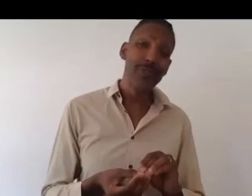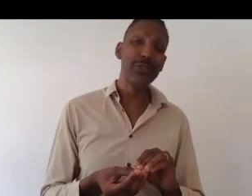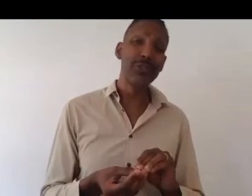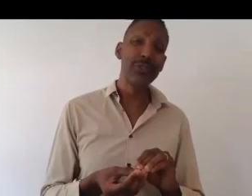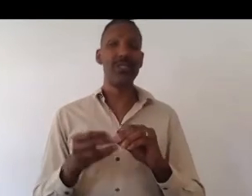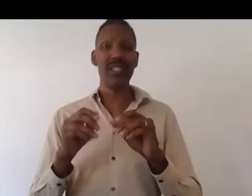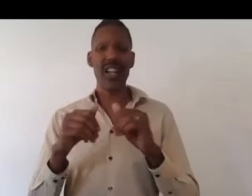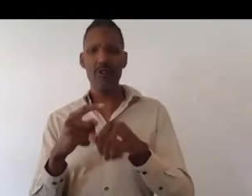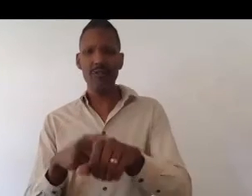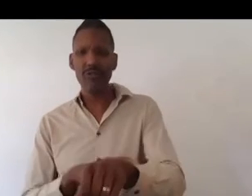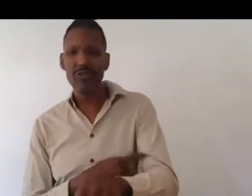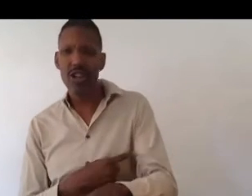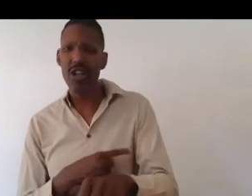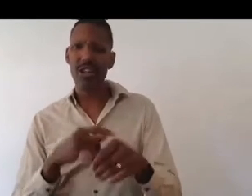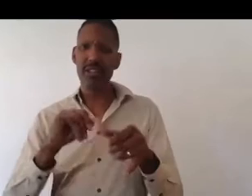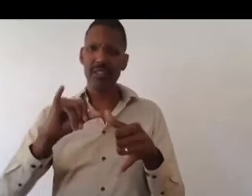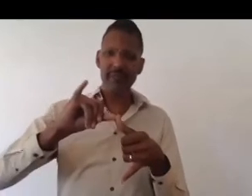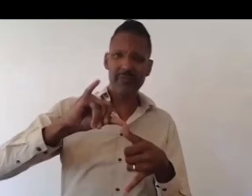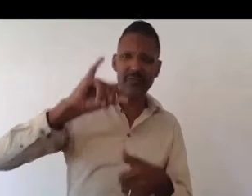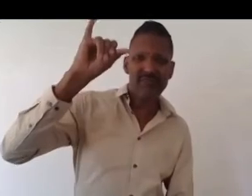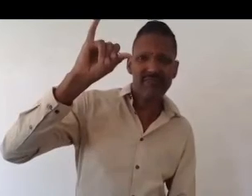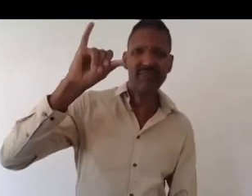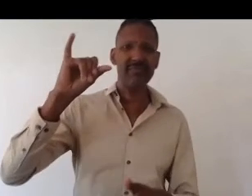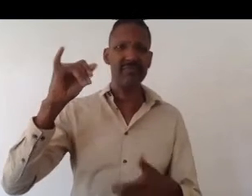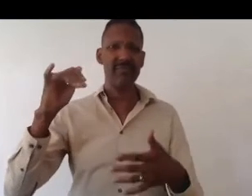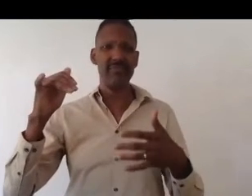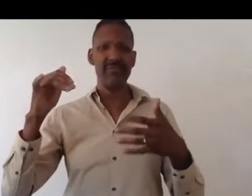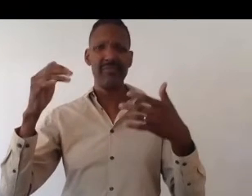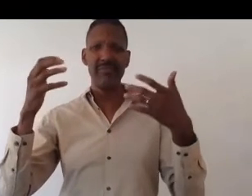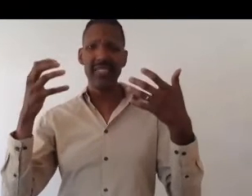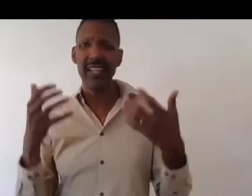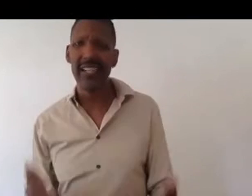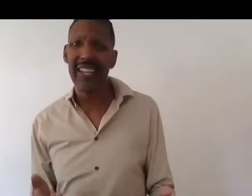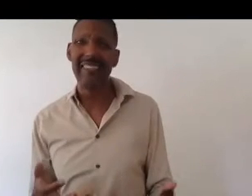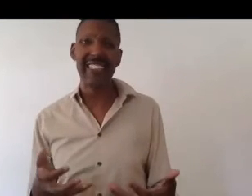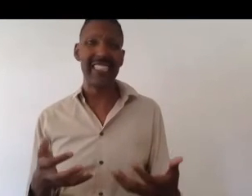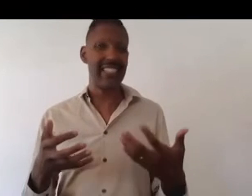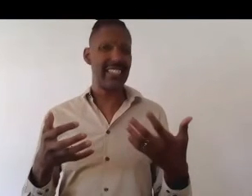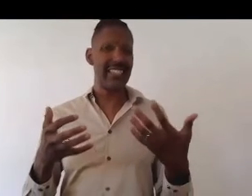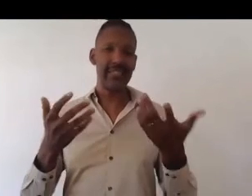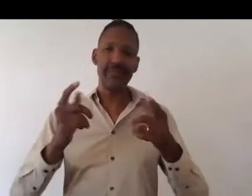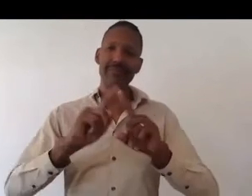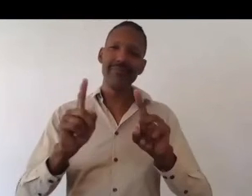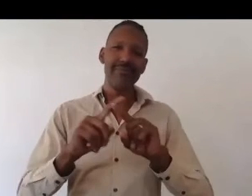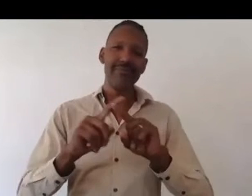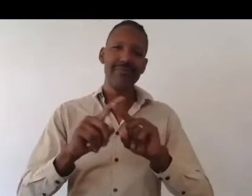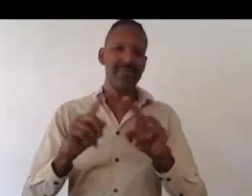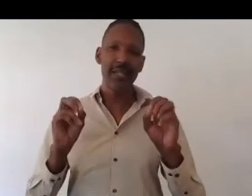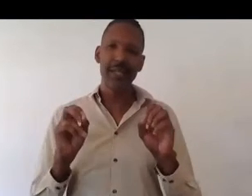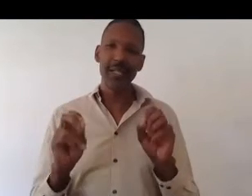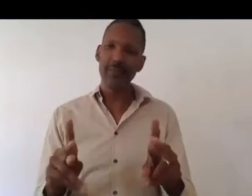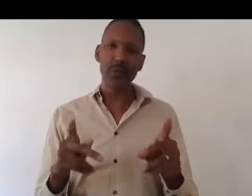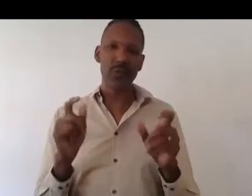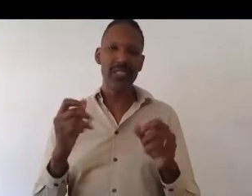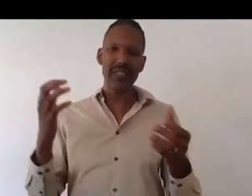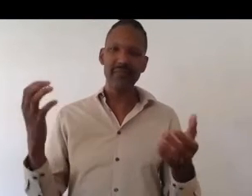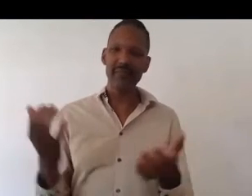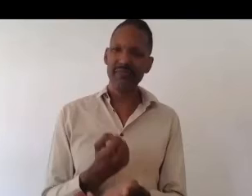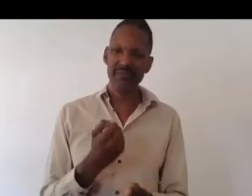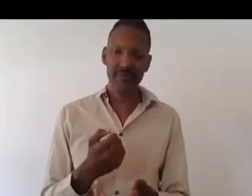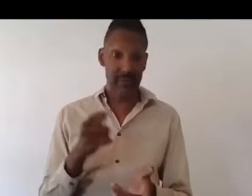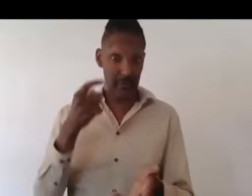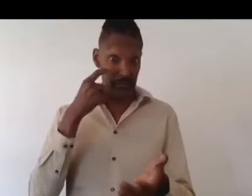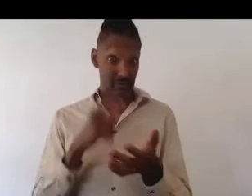to observe carefully? All over the place, right? Throughout the classroom, across the day in the classroom, not just in math and science